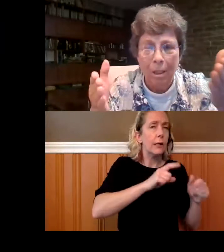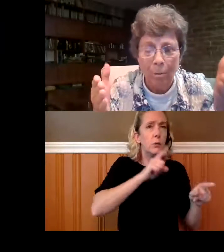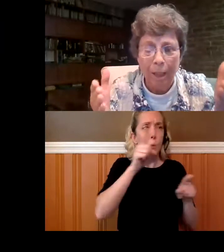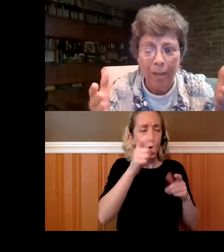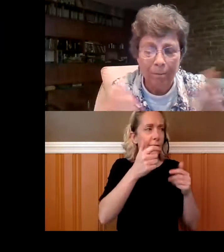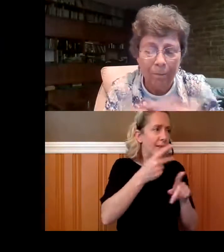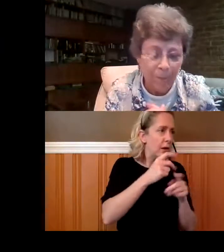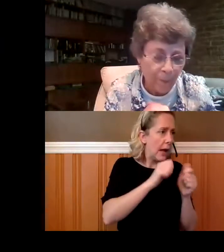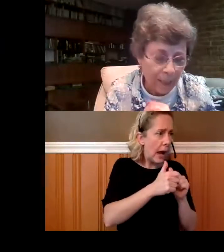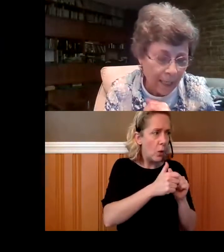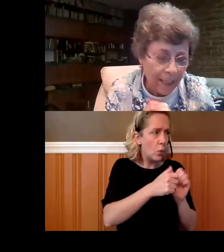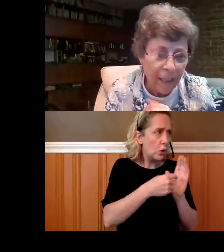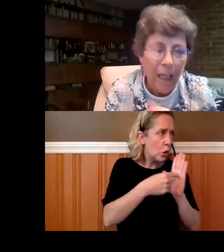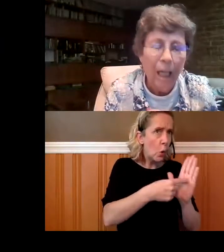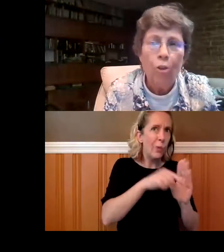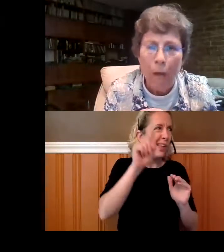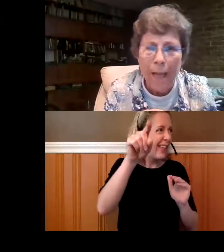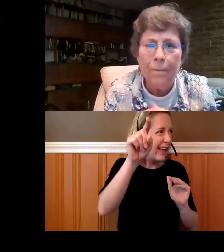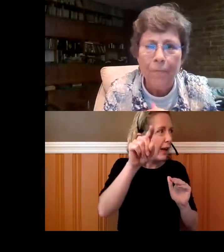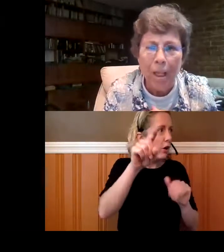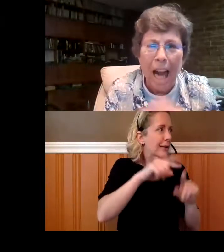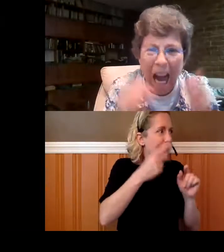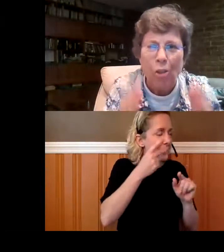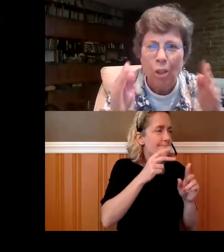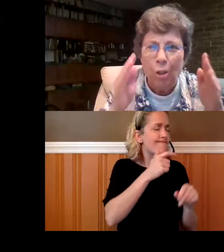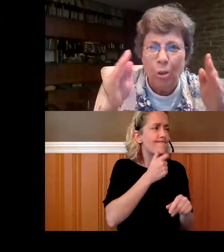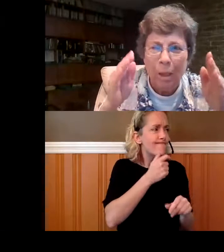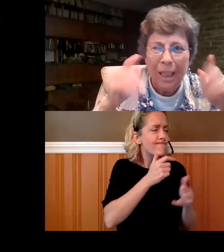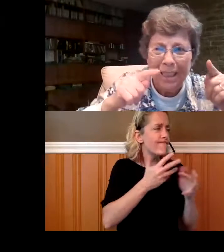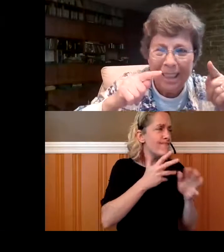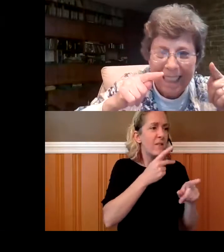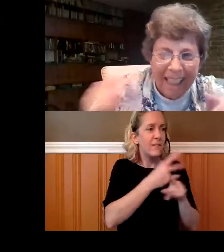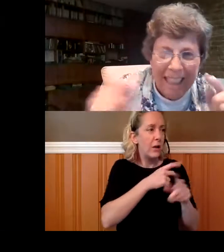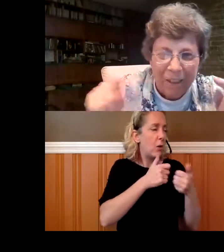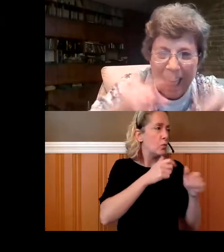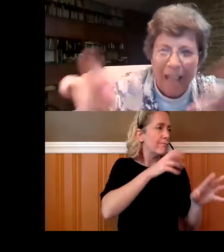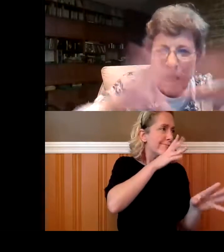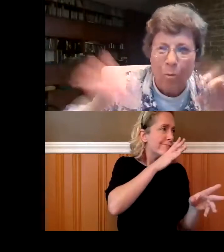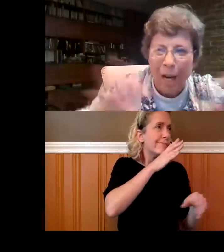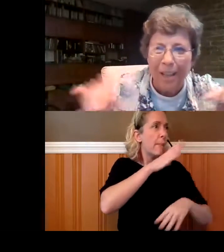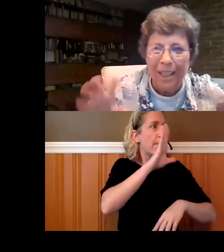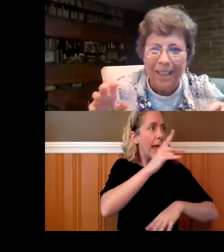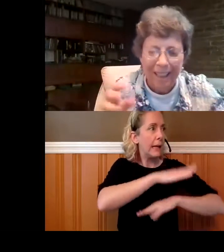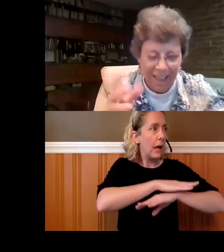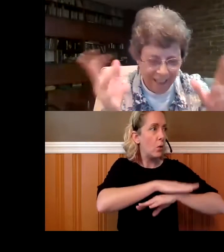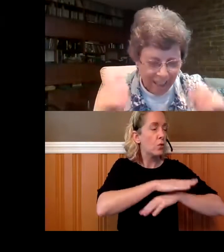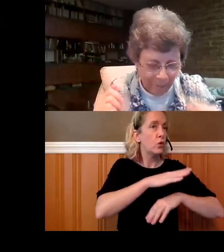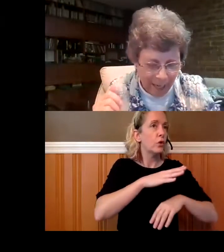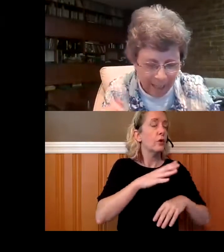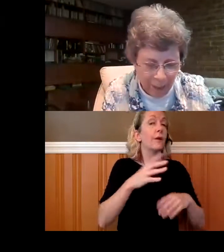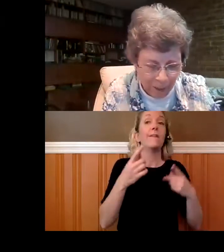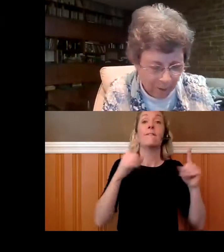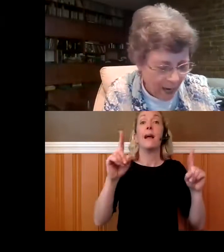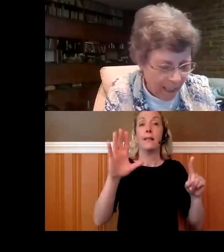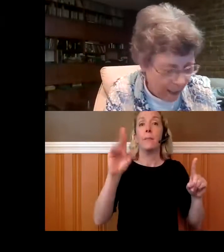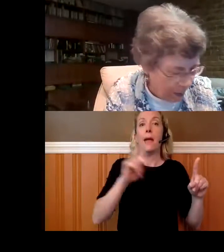how to tell him where the bank teller was. Finally the people came from behind the counter and guided him